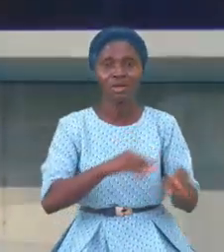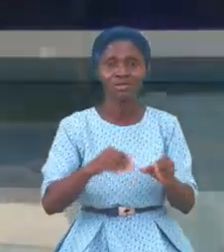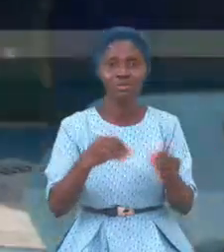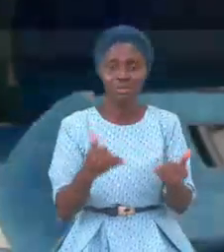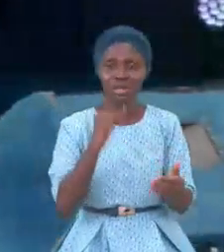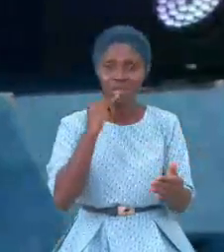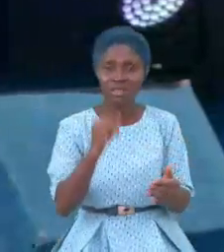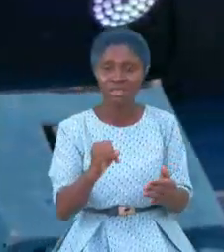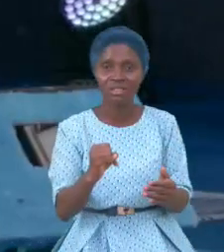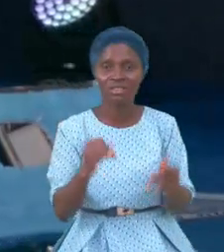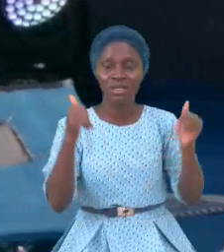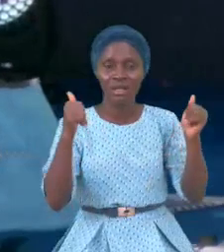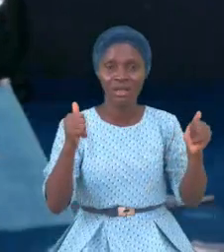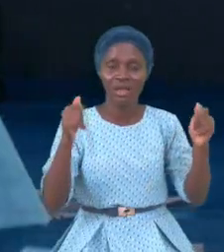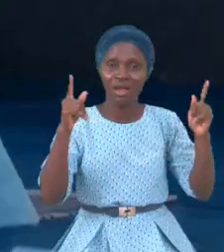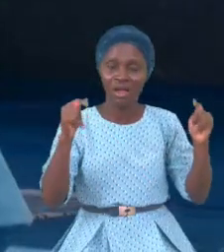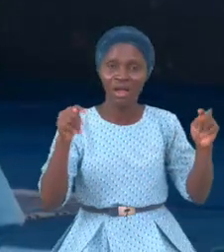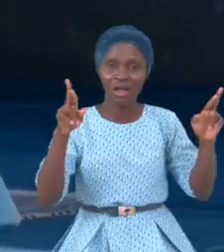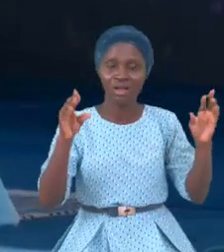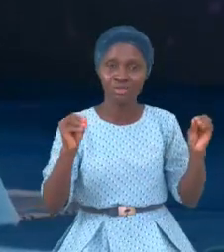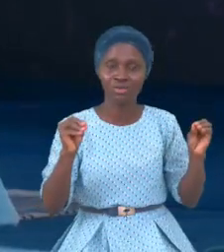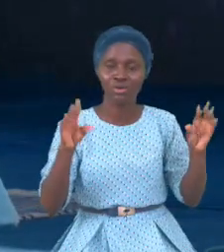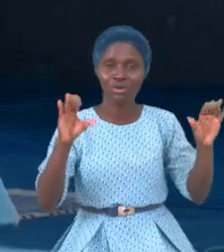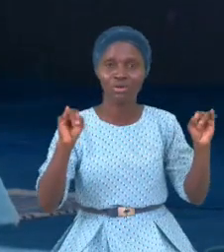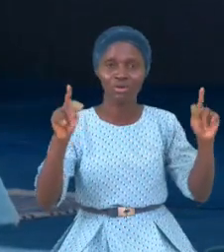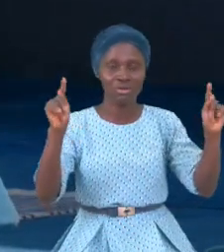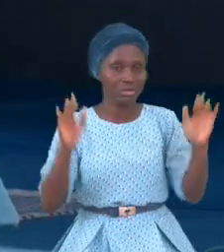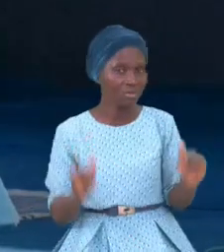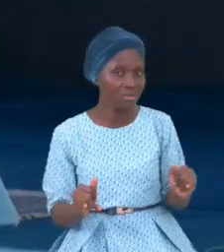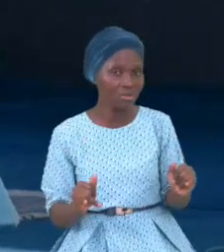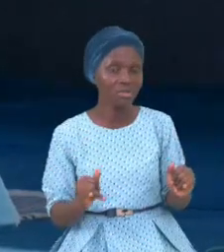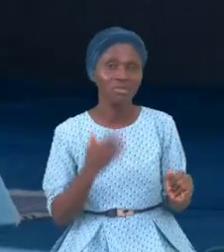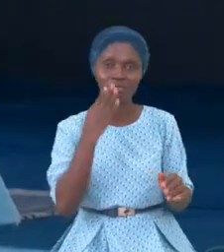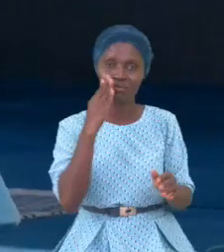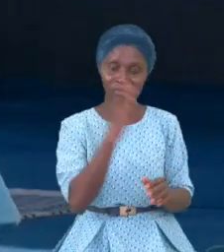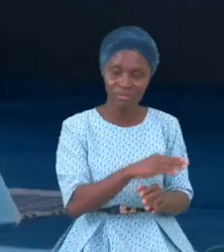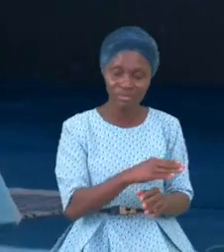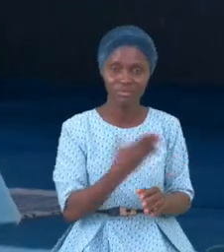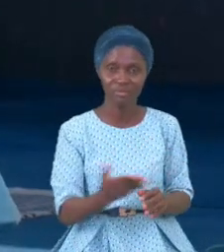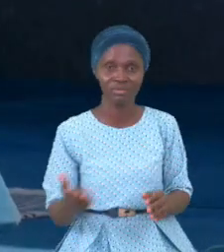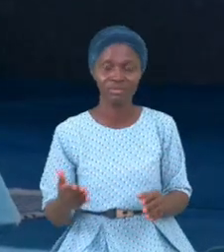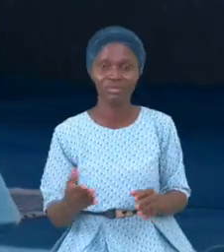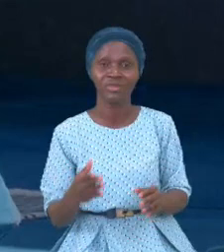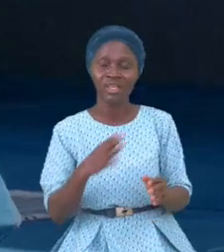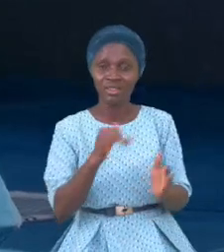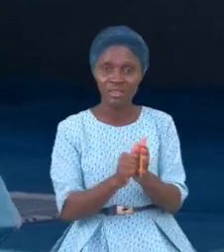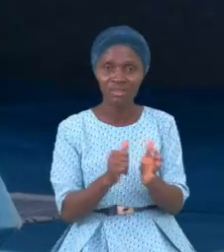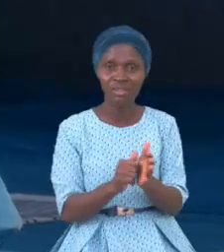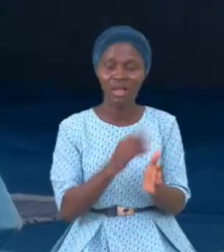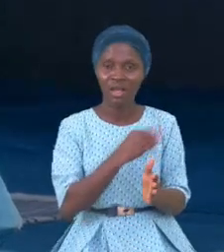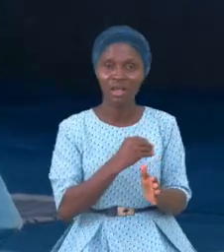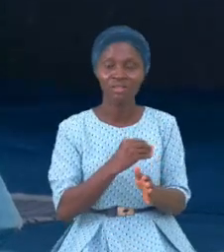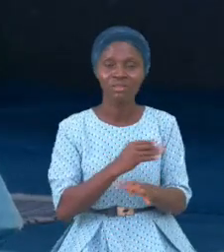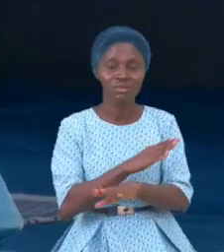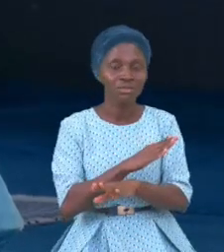when I see the blood of the Lamb, I will pass over you. And the Lord said, I'll bring judgment upon the gods of Egypt.